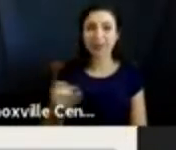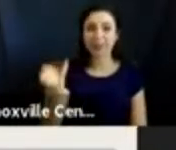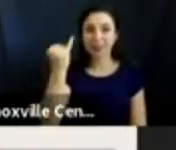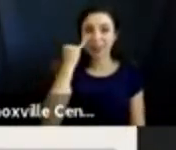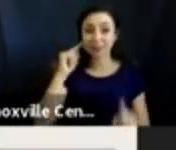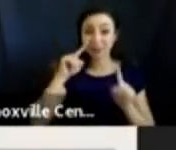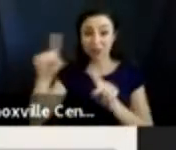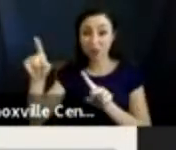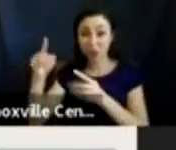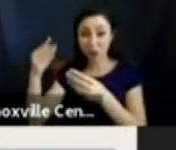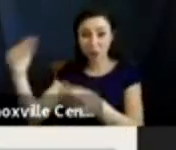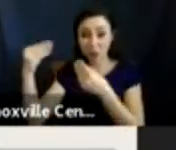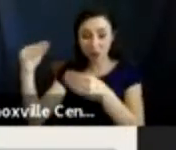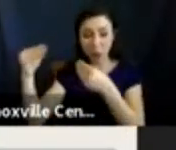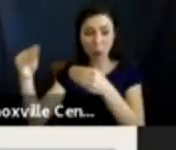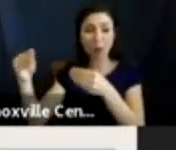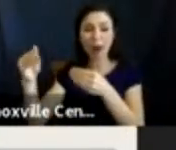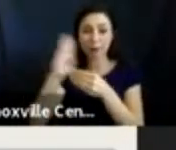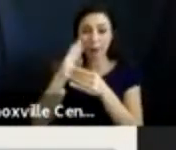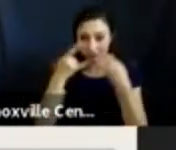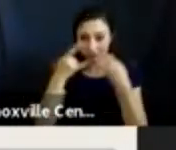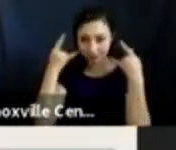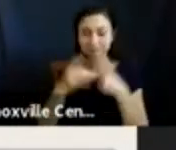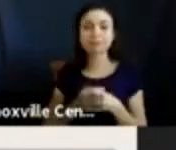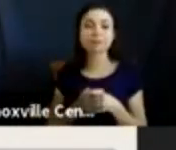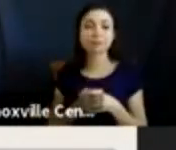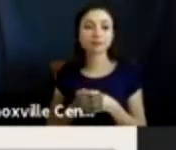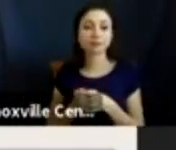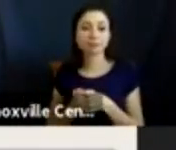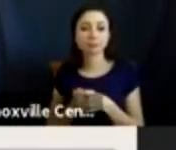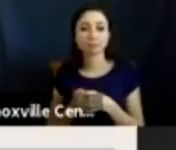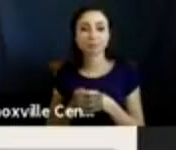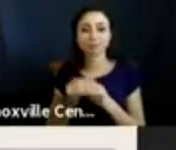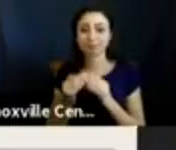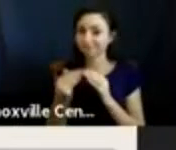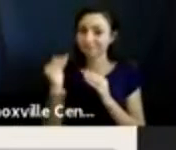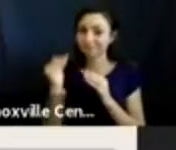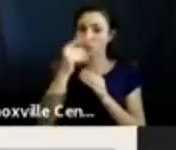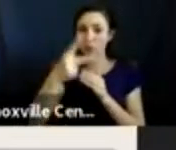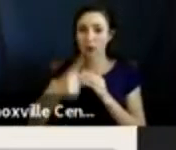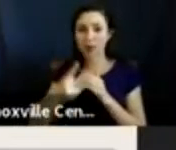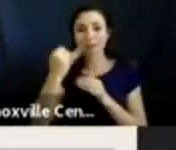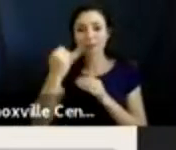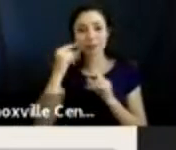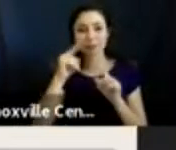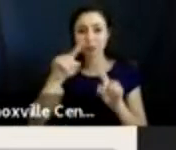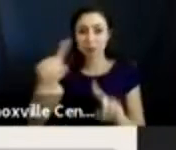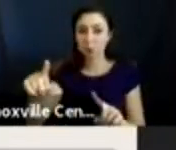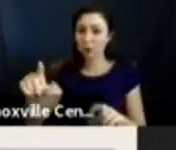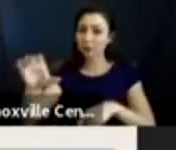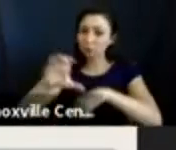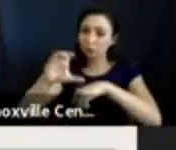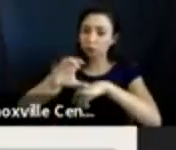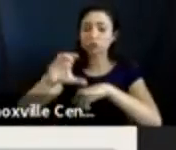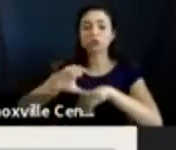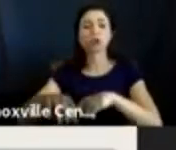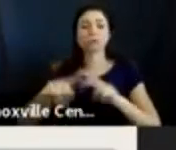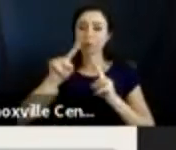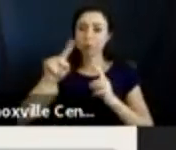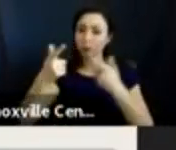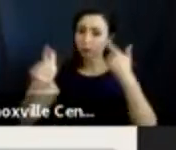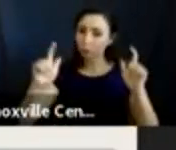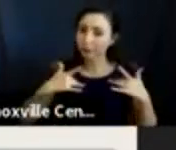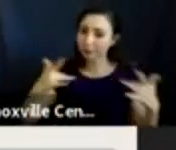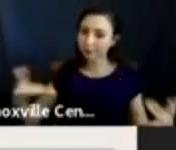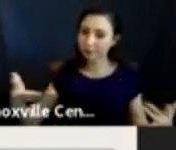going shopping at department stores, and also, over half going to in-person church services, attending large public